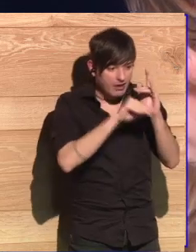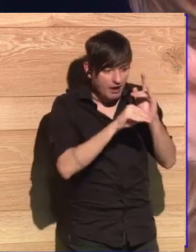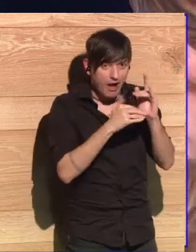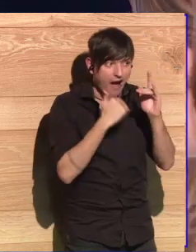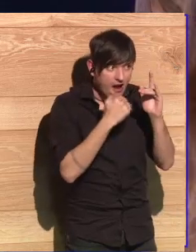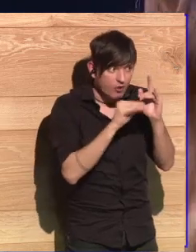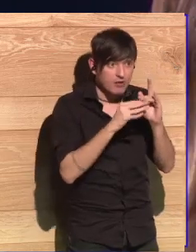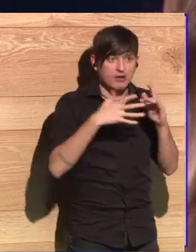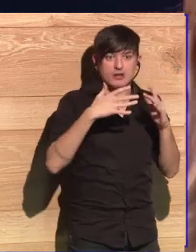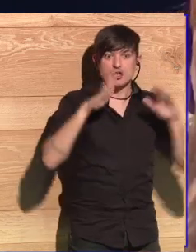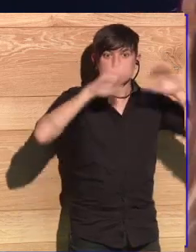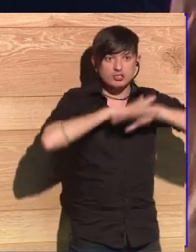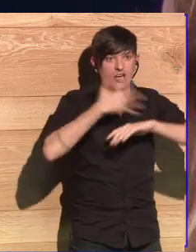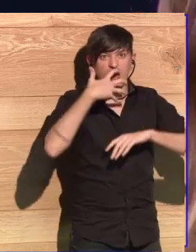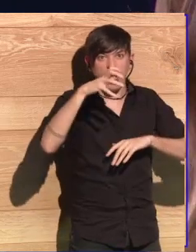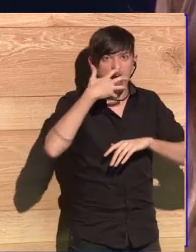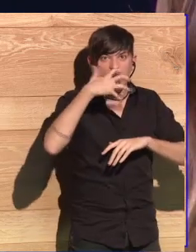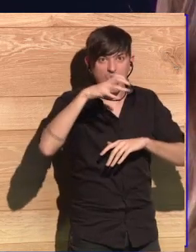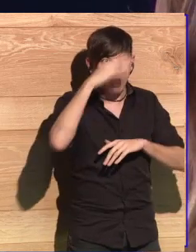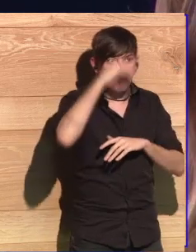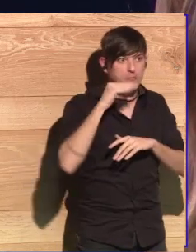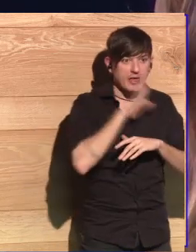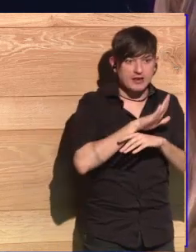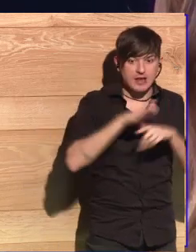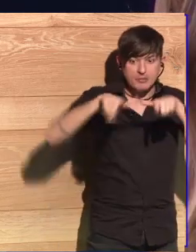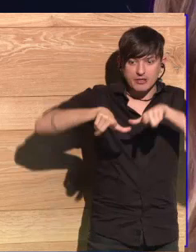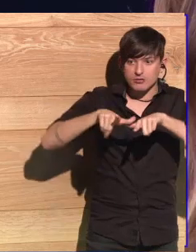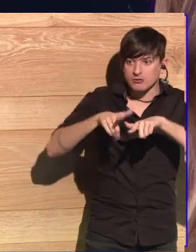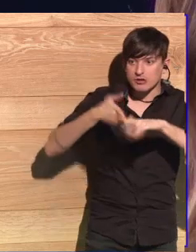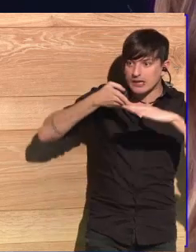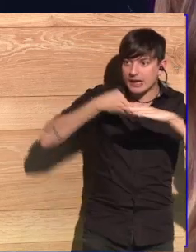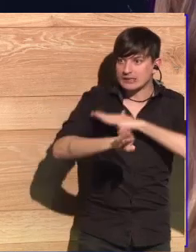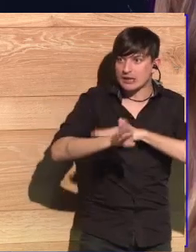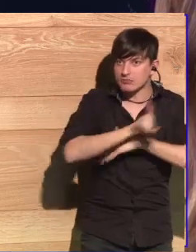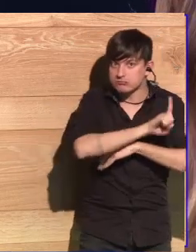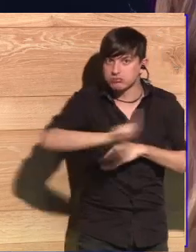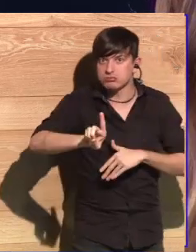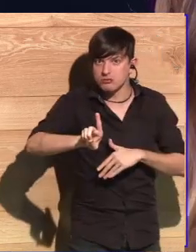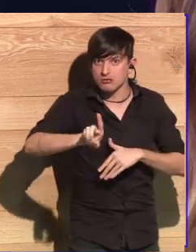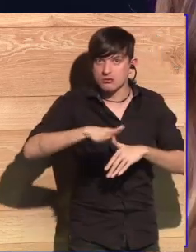and comfort them. Well, my father was a Norwegian,